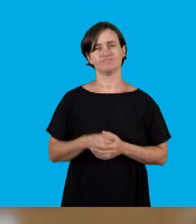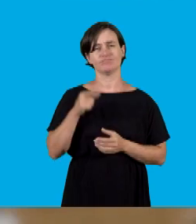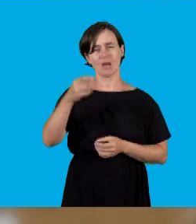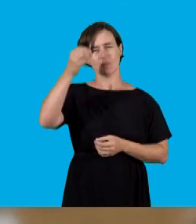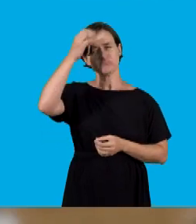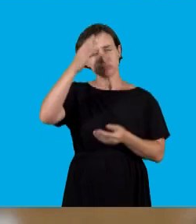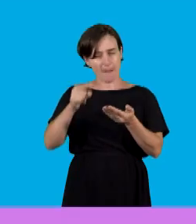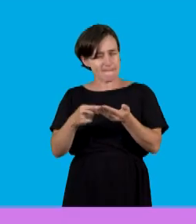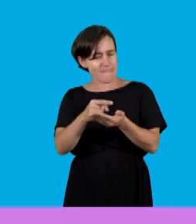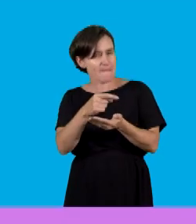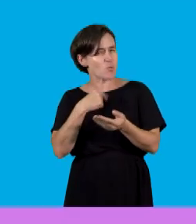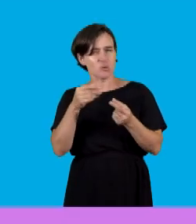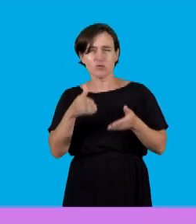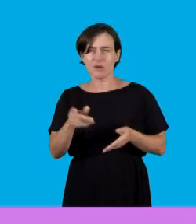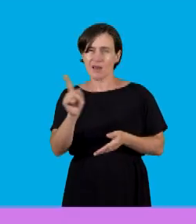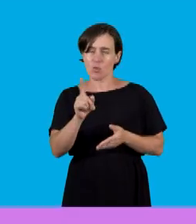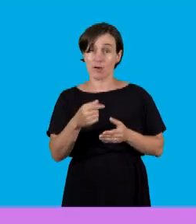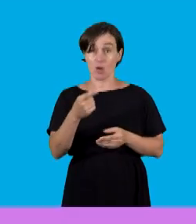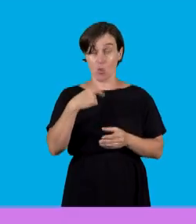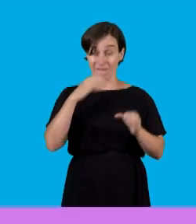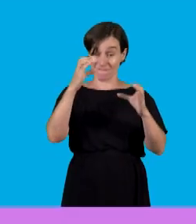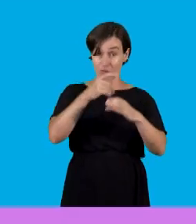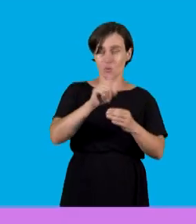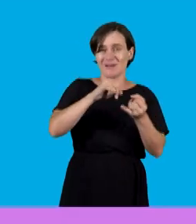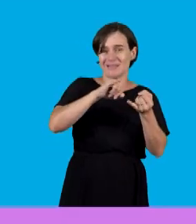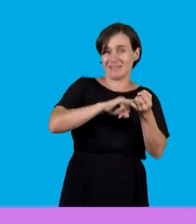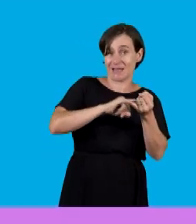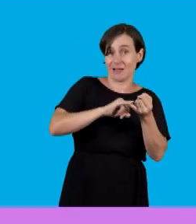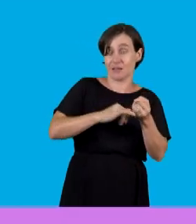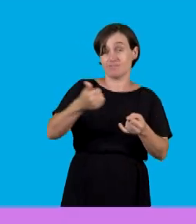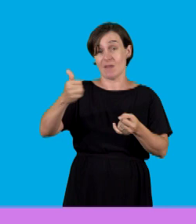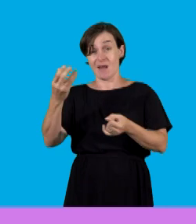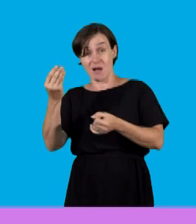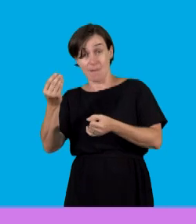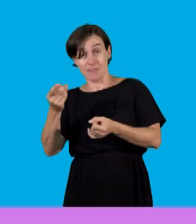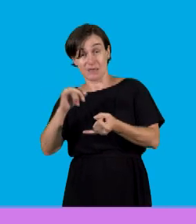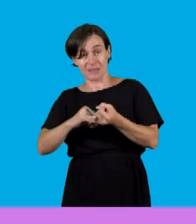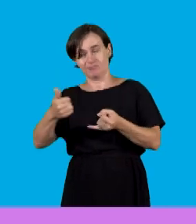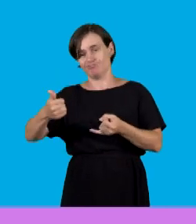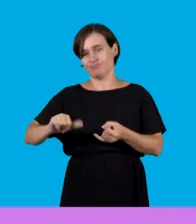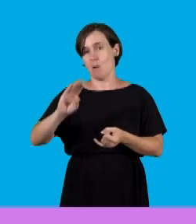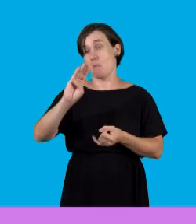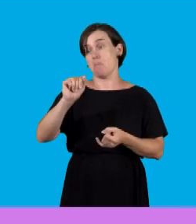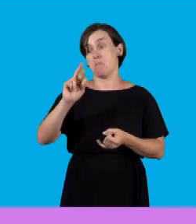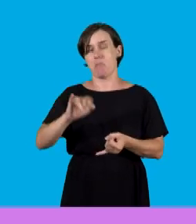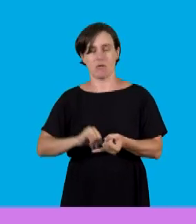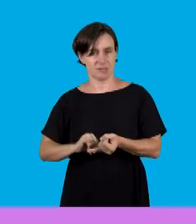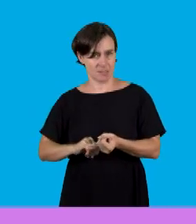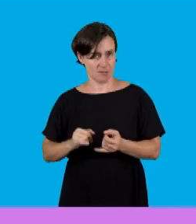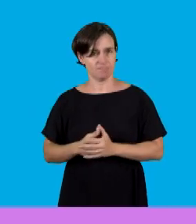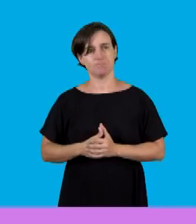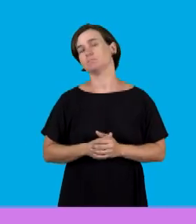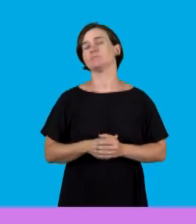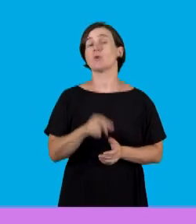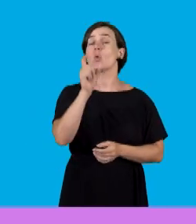worked with was the one where we focused on scales, we focused on number scales, and we also focused on bar scales.